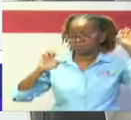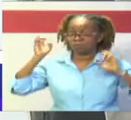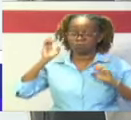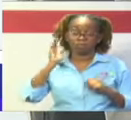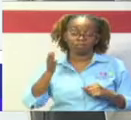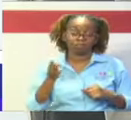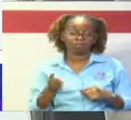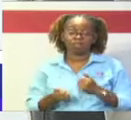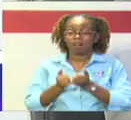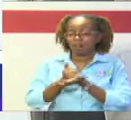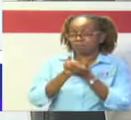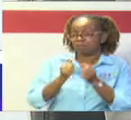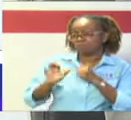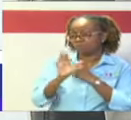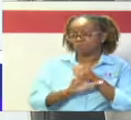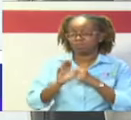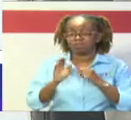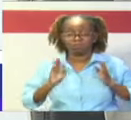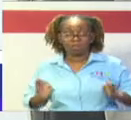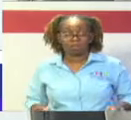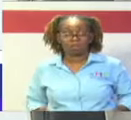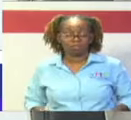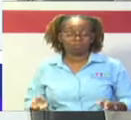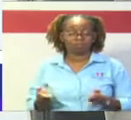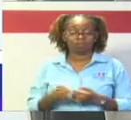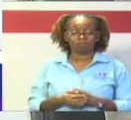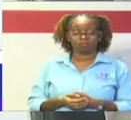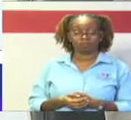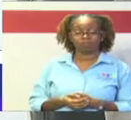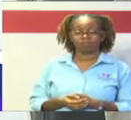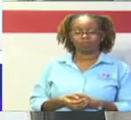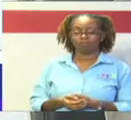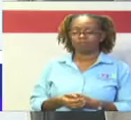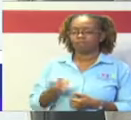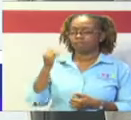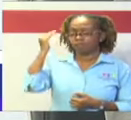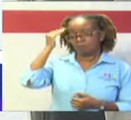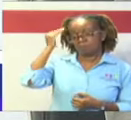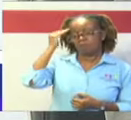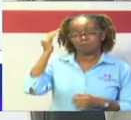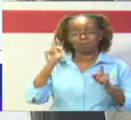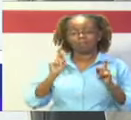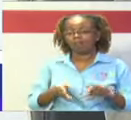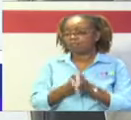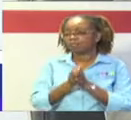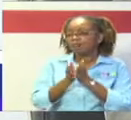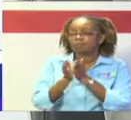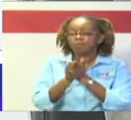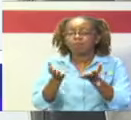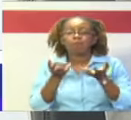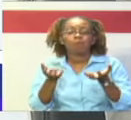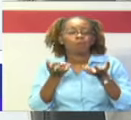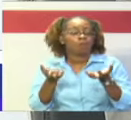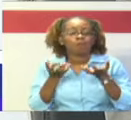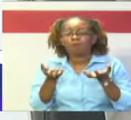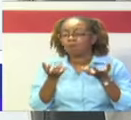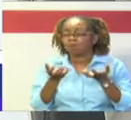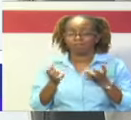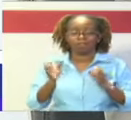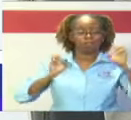the restrictions for various interactions, we do encourage all individuals carrying on whichever services